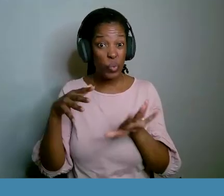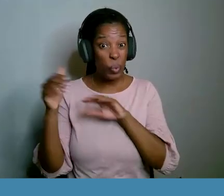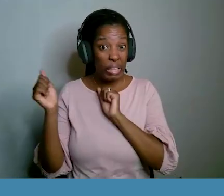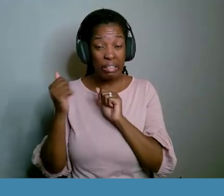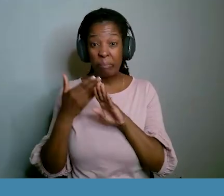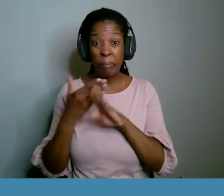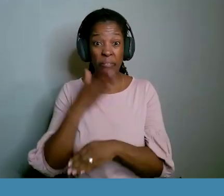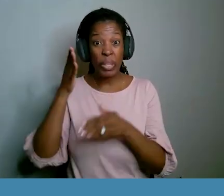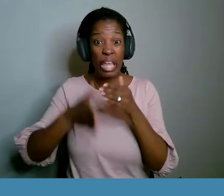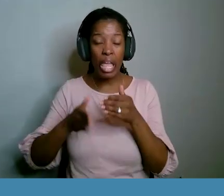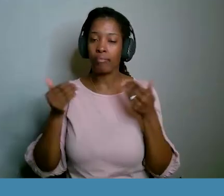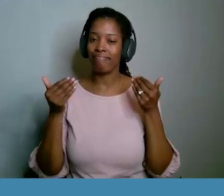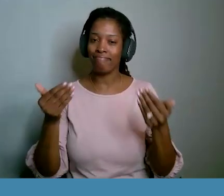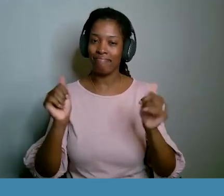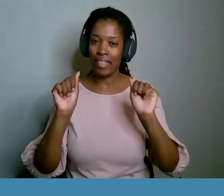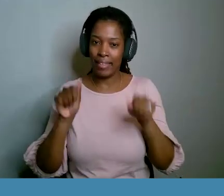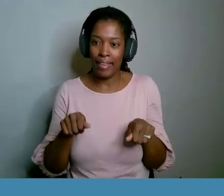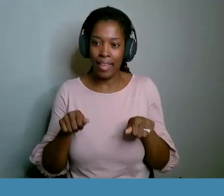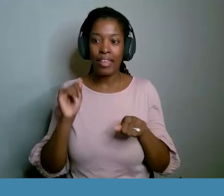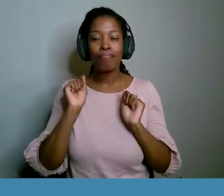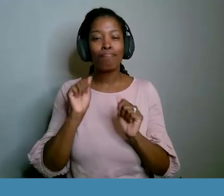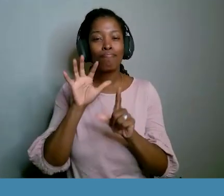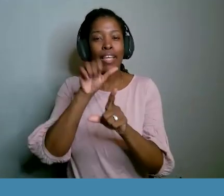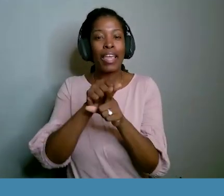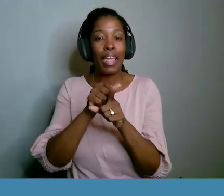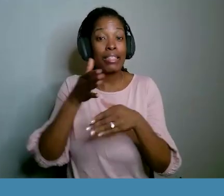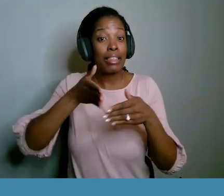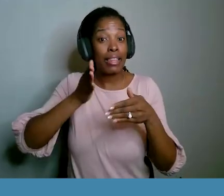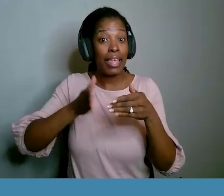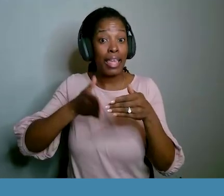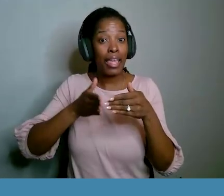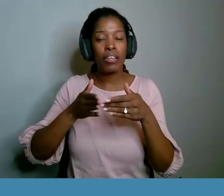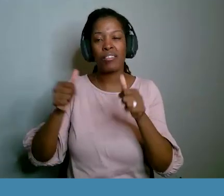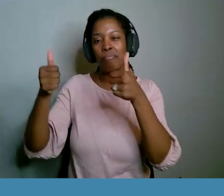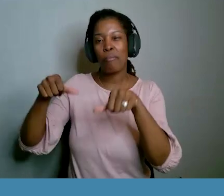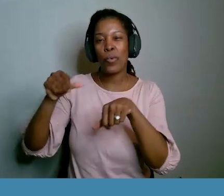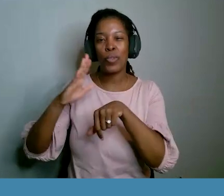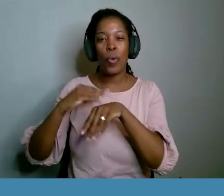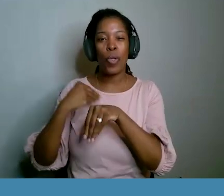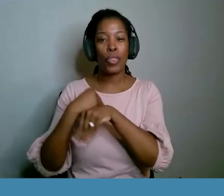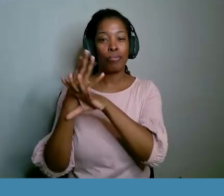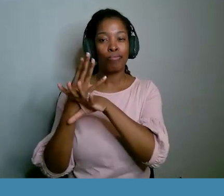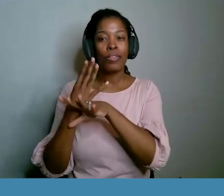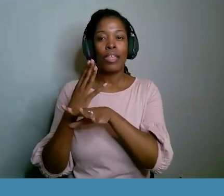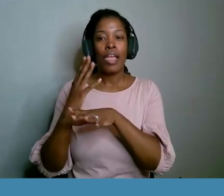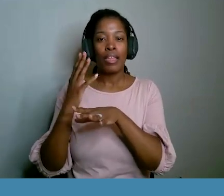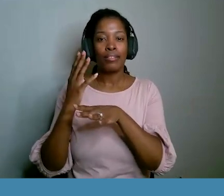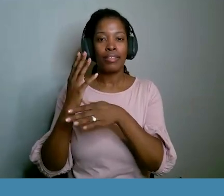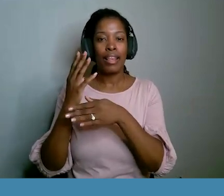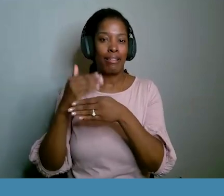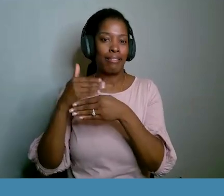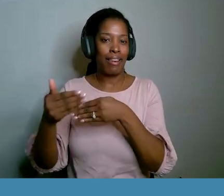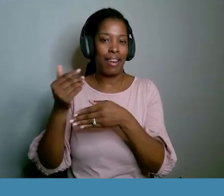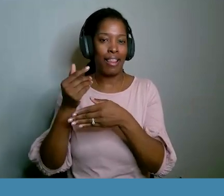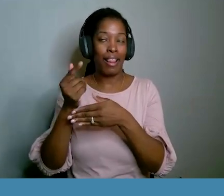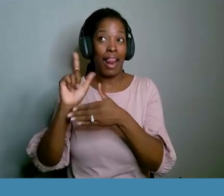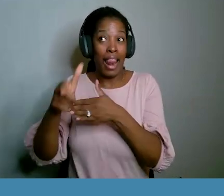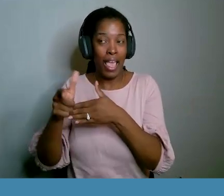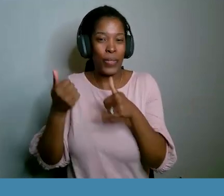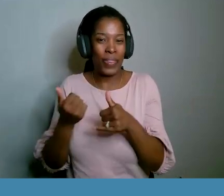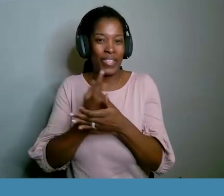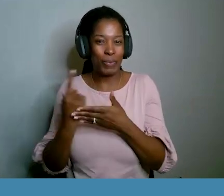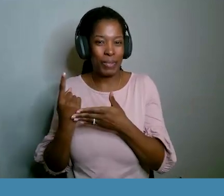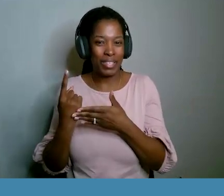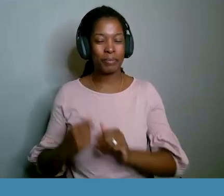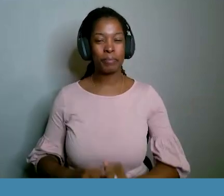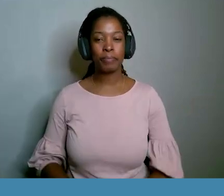please feel free to do so, and you can catch the ending posted on our website later this week. First, we